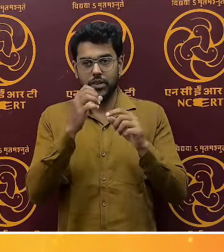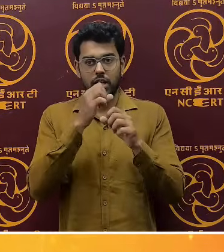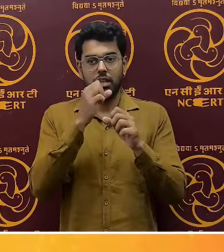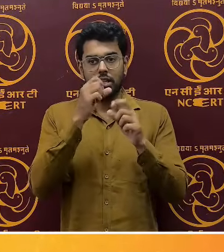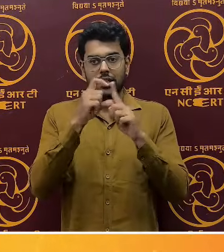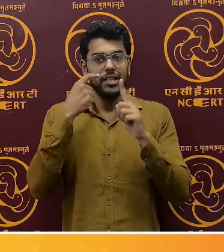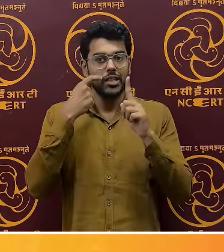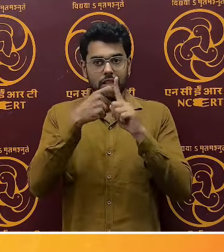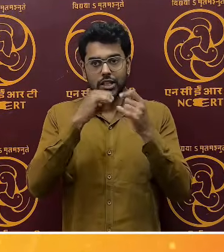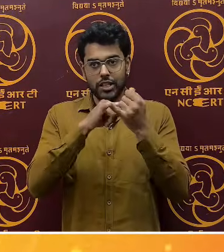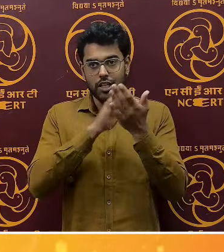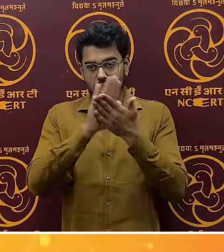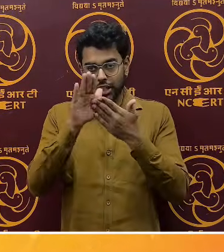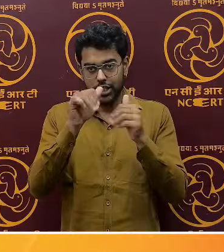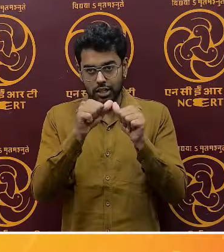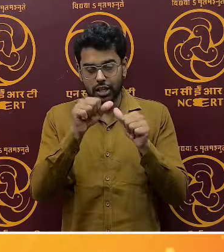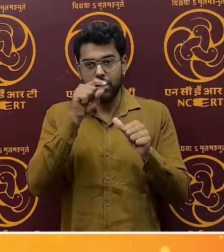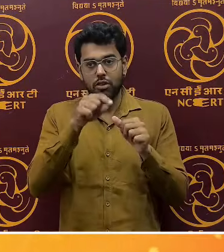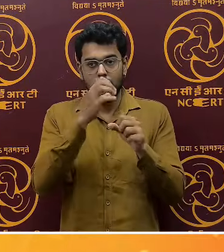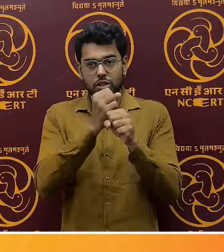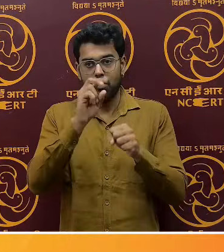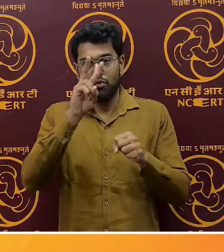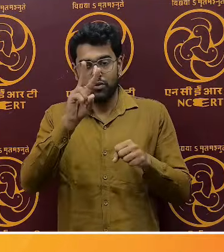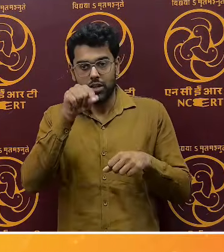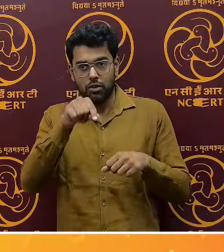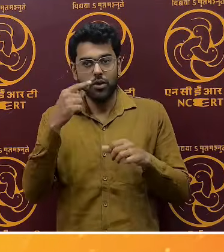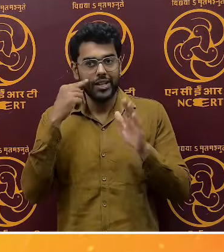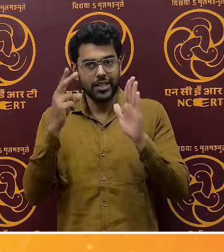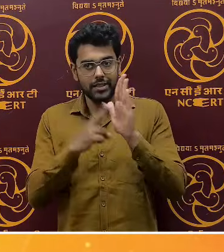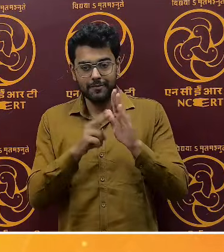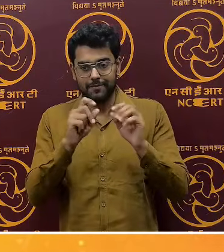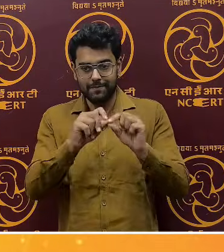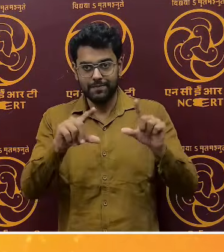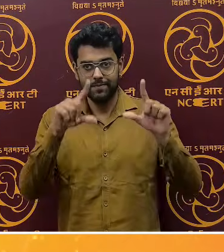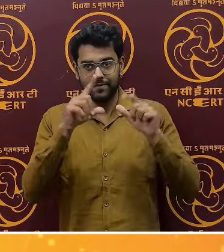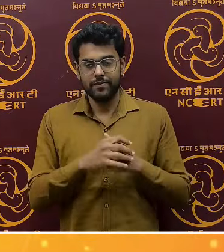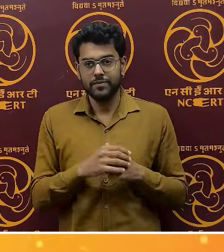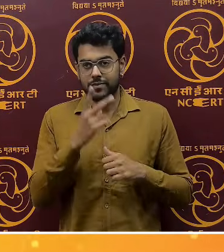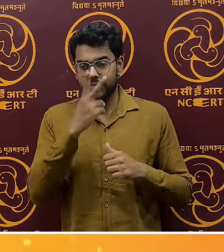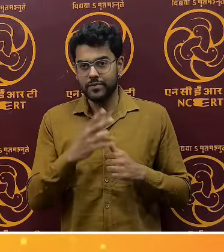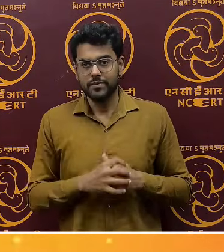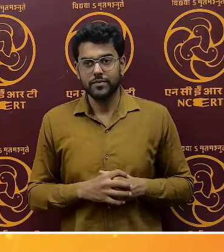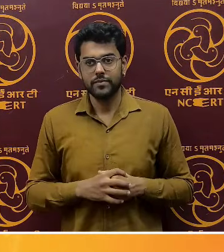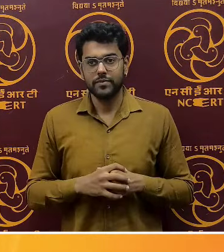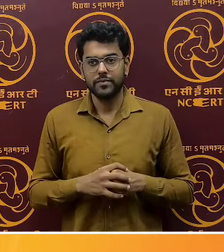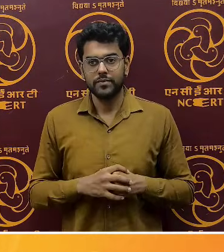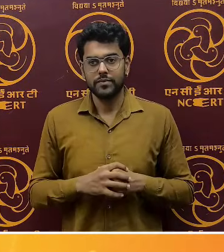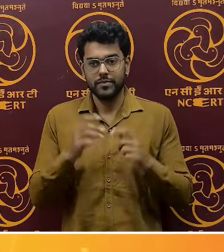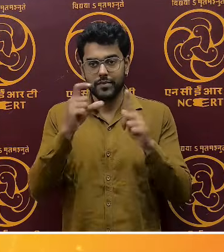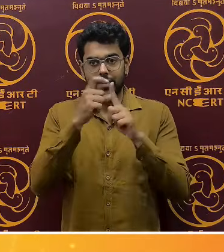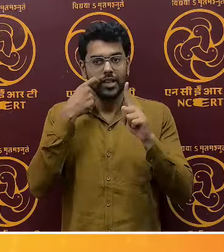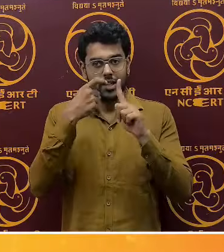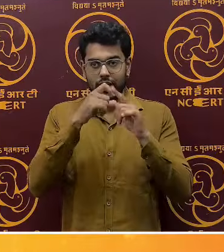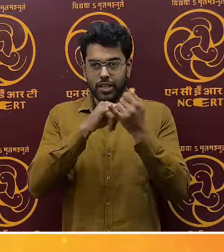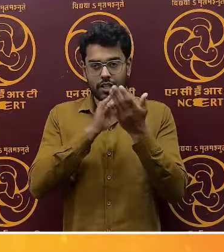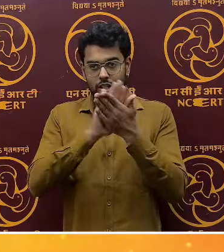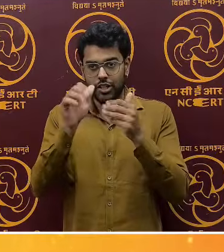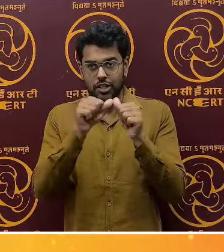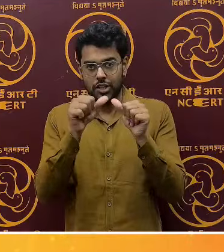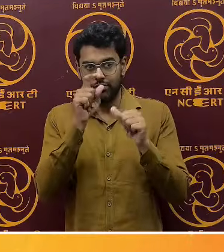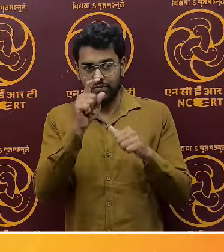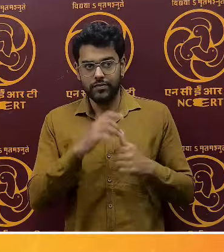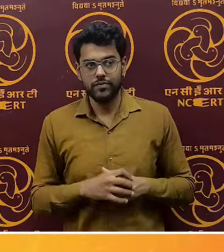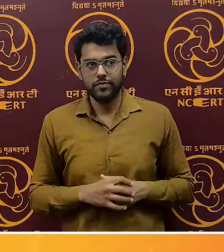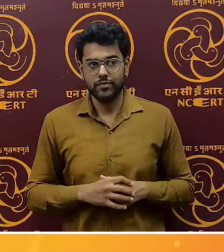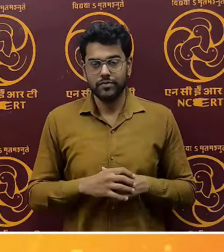diksha.gov.in on my this browser. You can see we have landed into the Diksha portal. Earlier we used